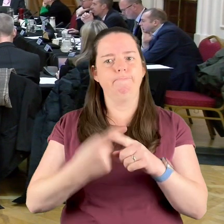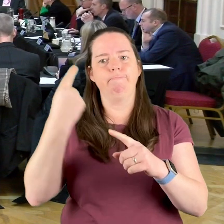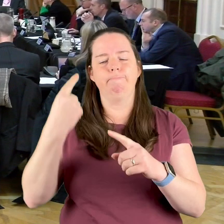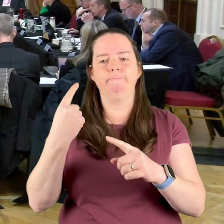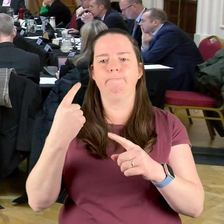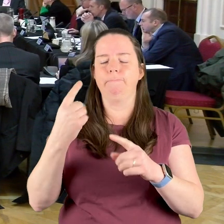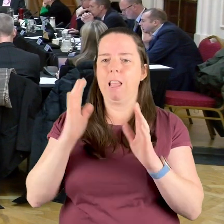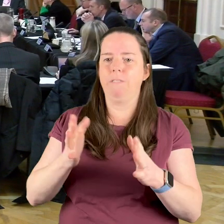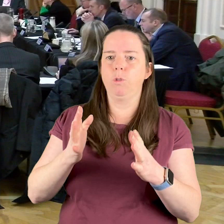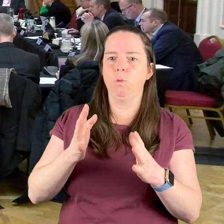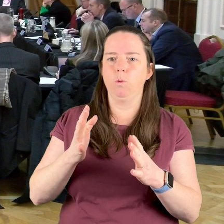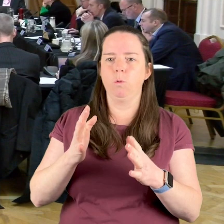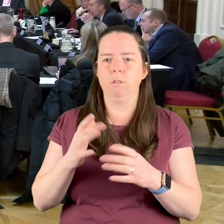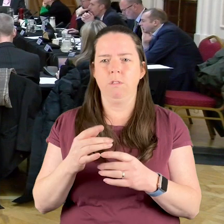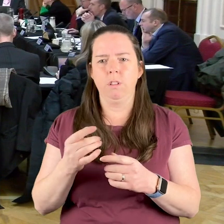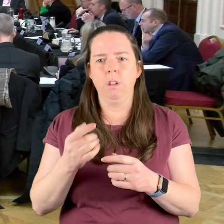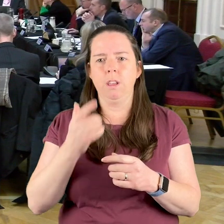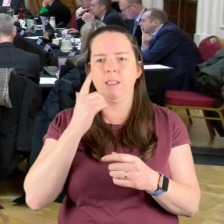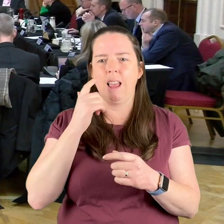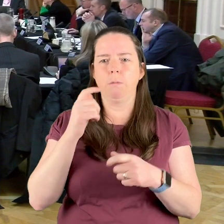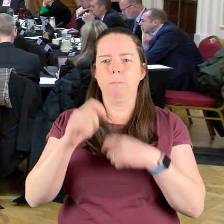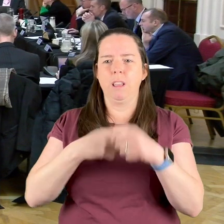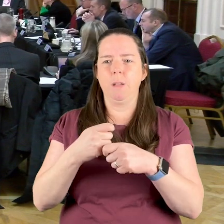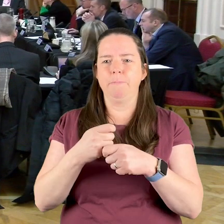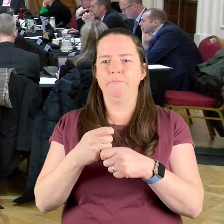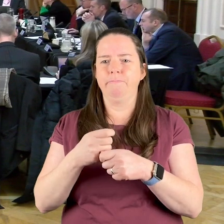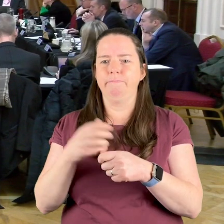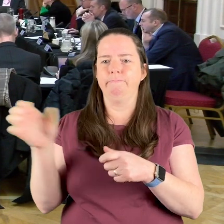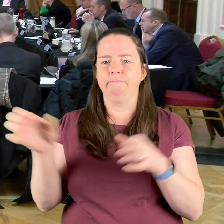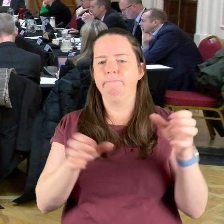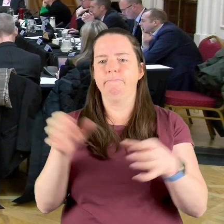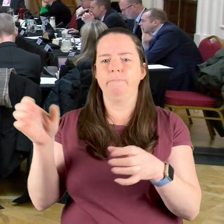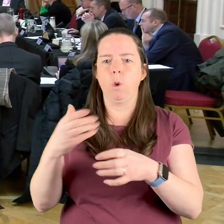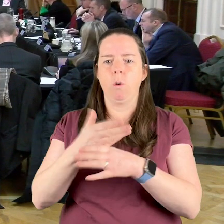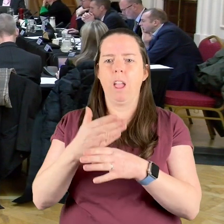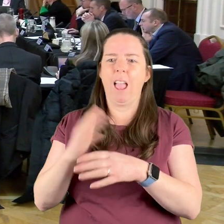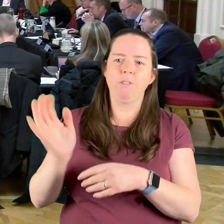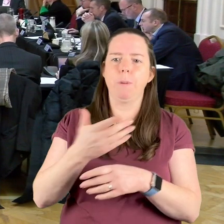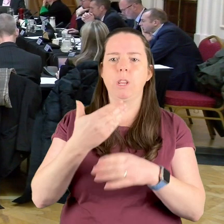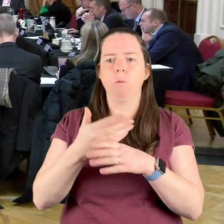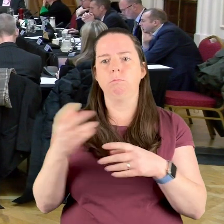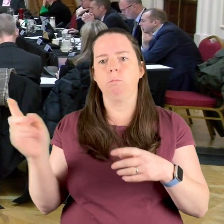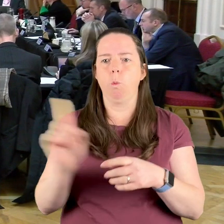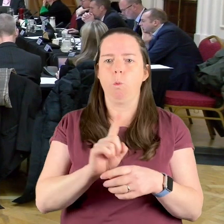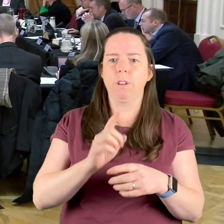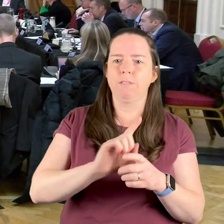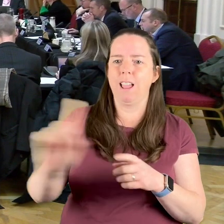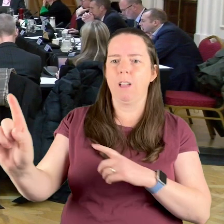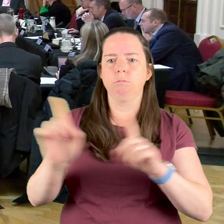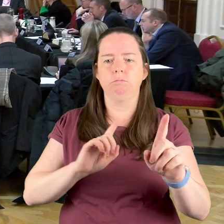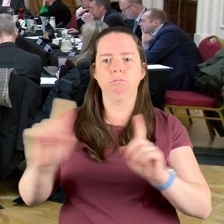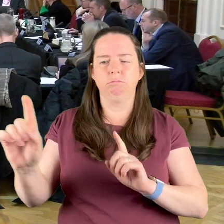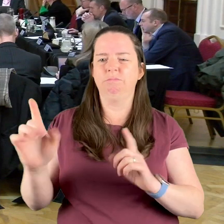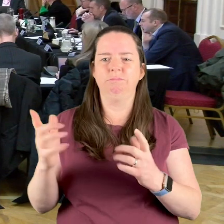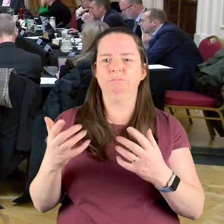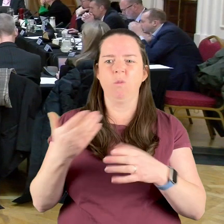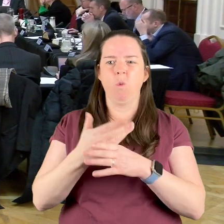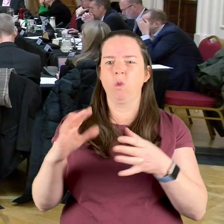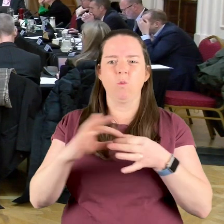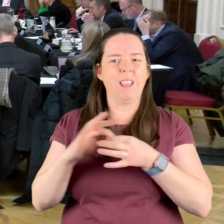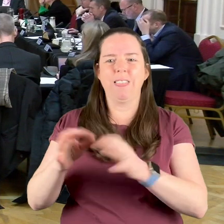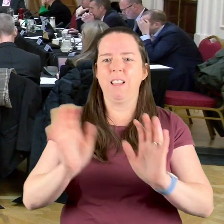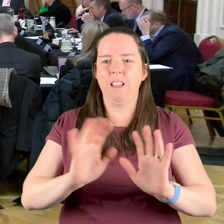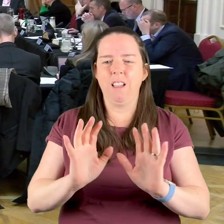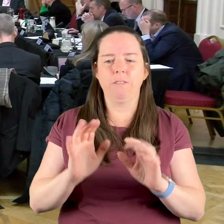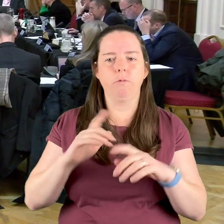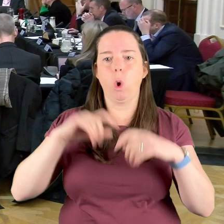made suddenly like this. So there's that tendency that it becomes a silo service, that everybody just work in silo. And if you don't understand it very